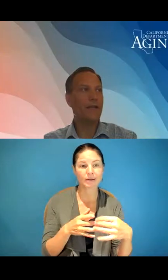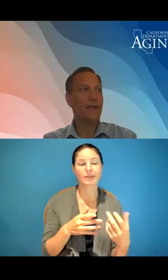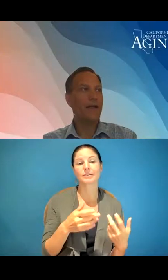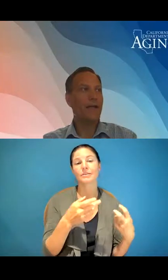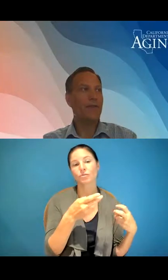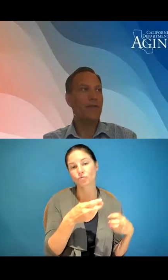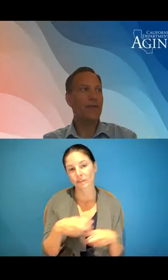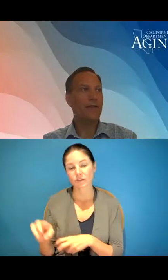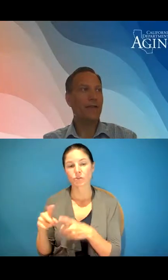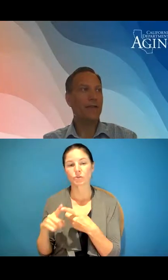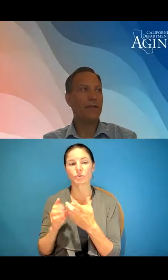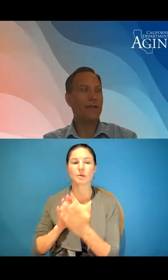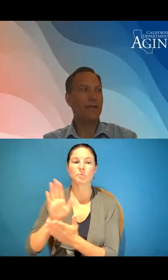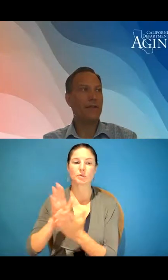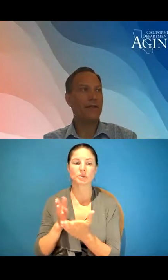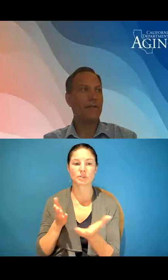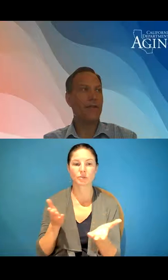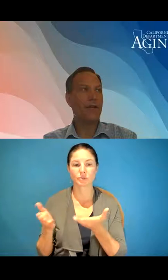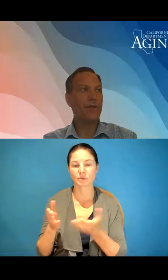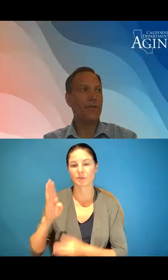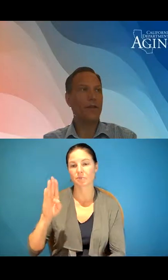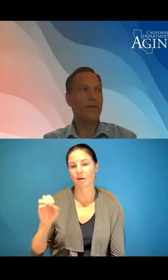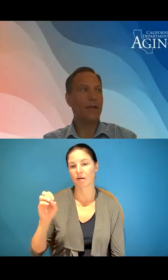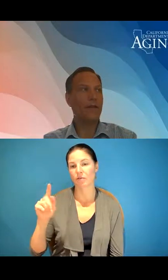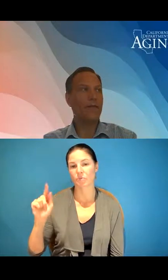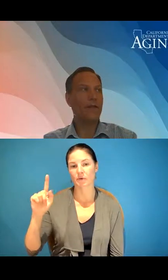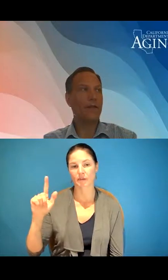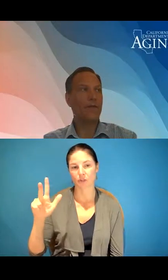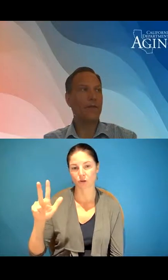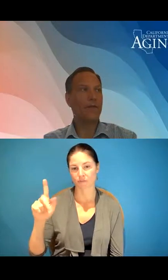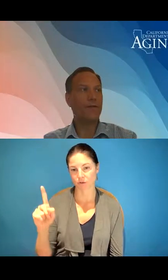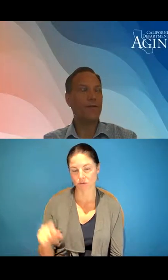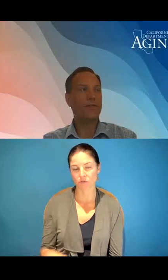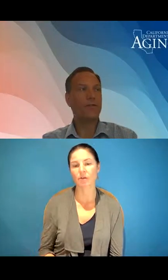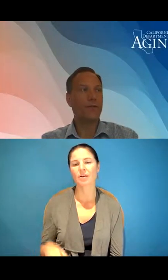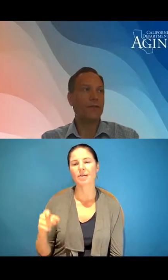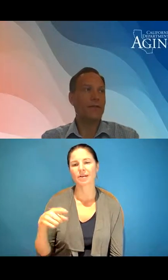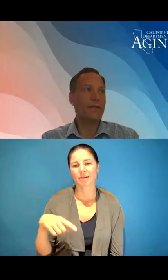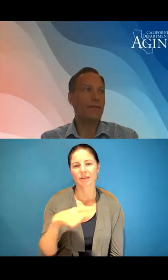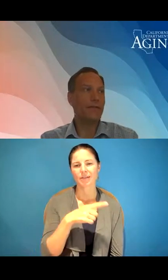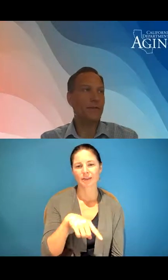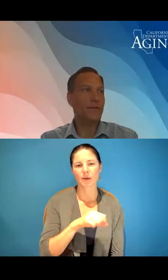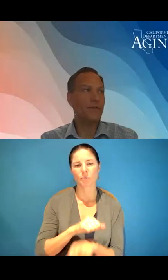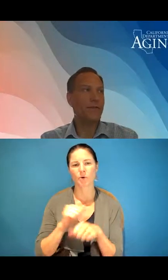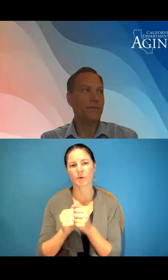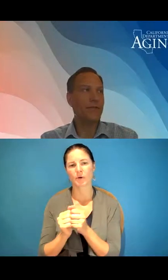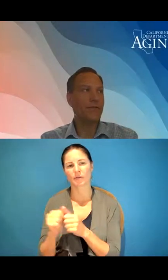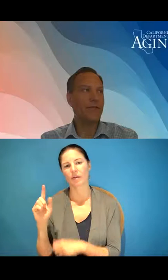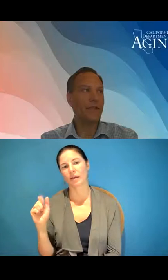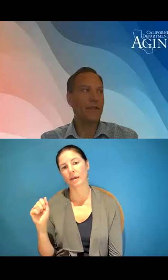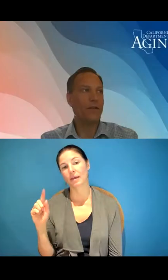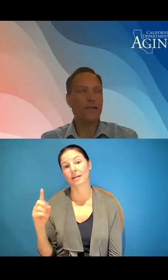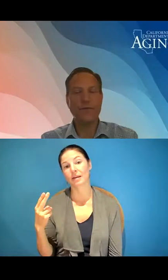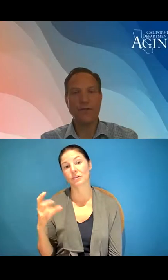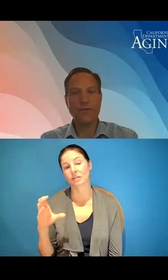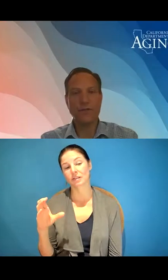31st. They continue to closely collaborate with the California Association for Adult Day Services, as well as